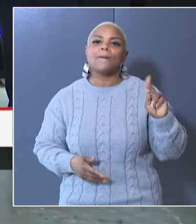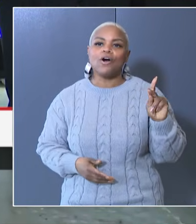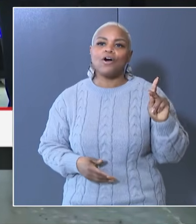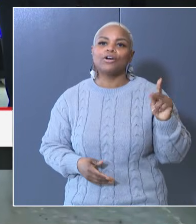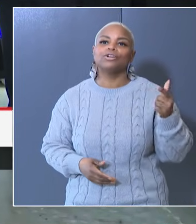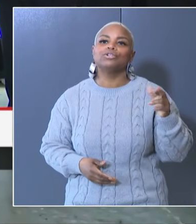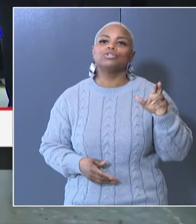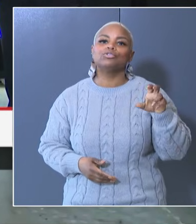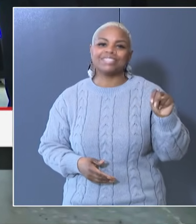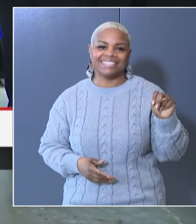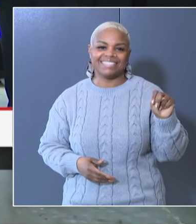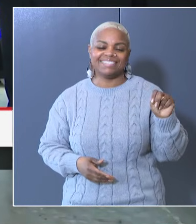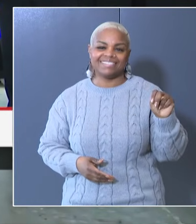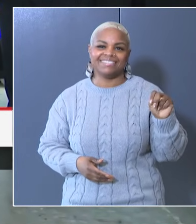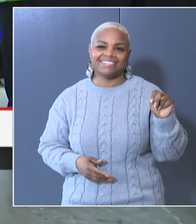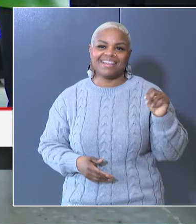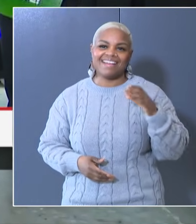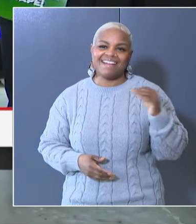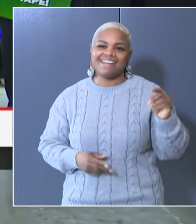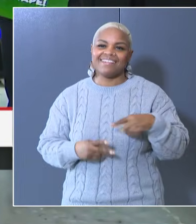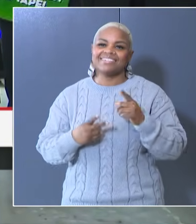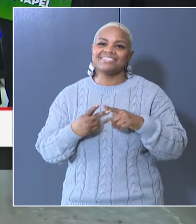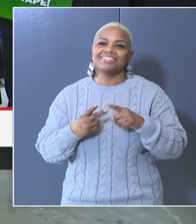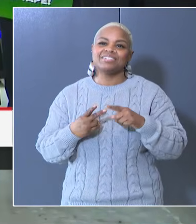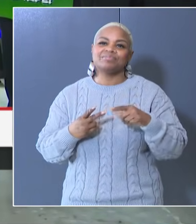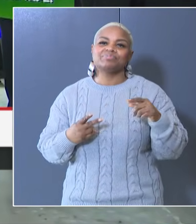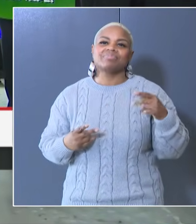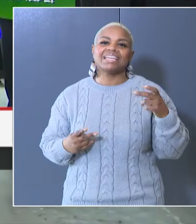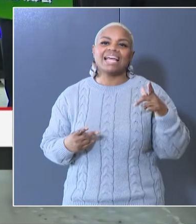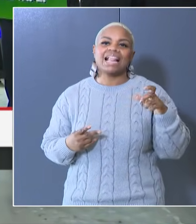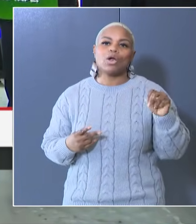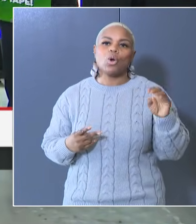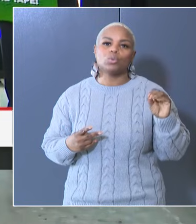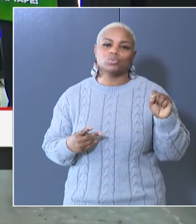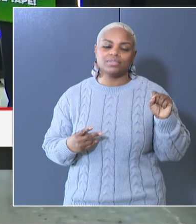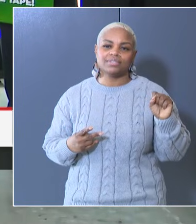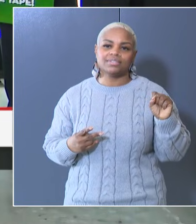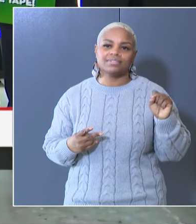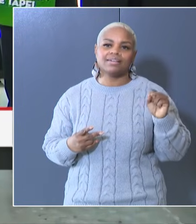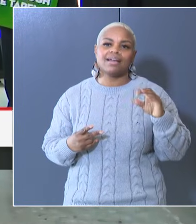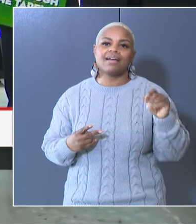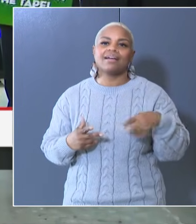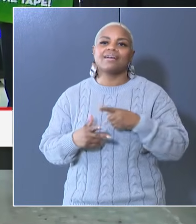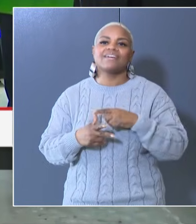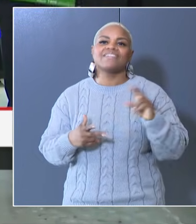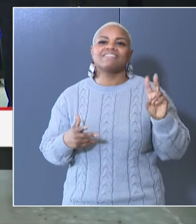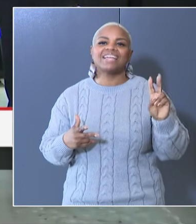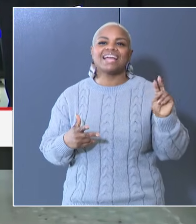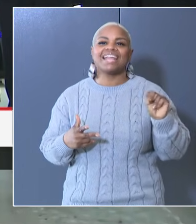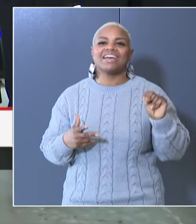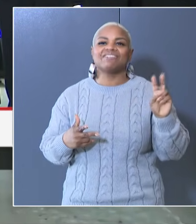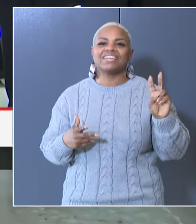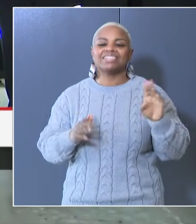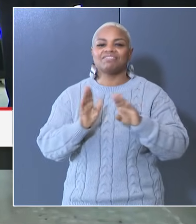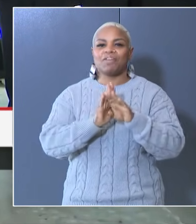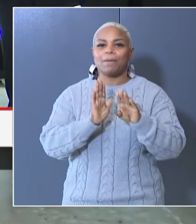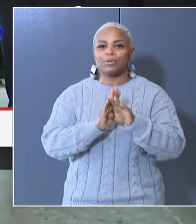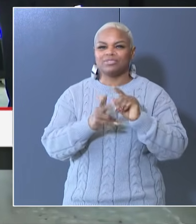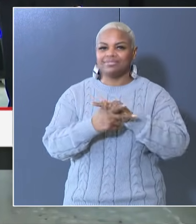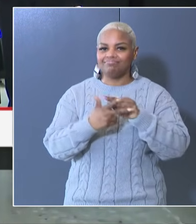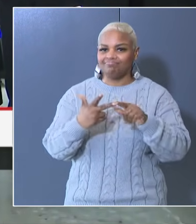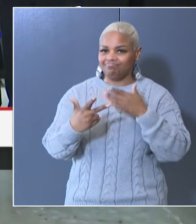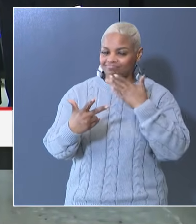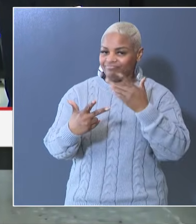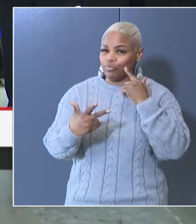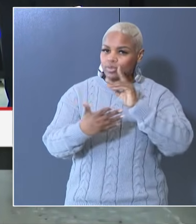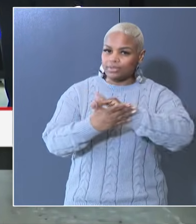As well as Helios and VNV Development for their vision and commitment. Give the whole team a big round